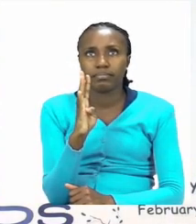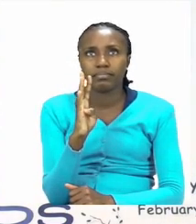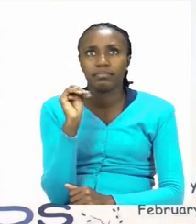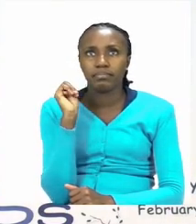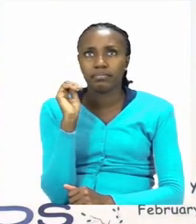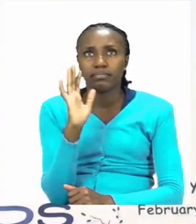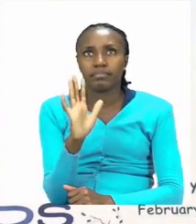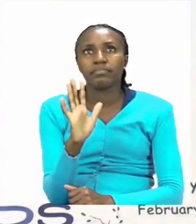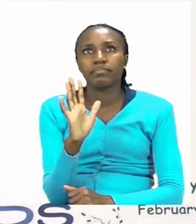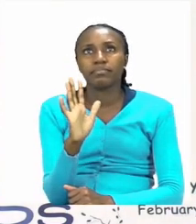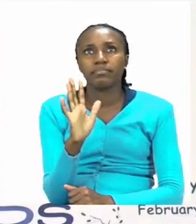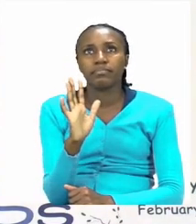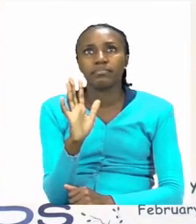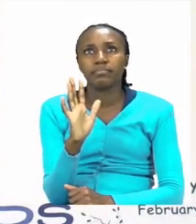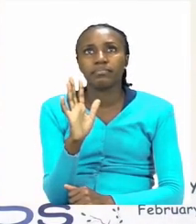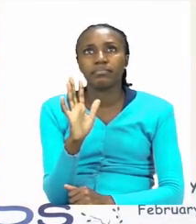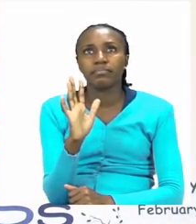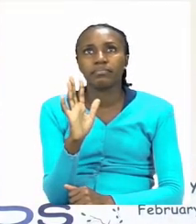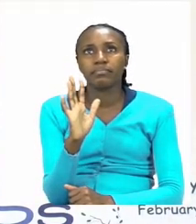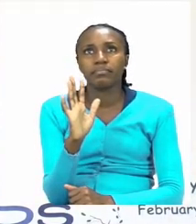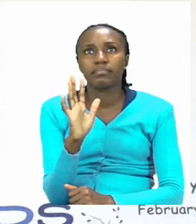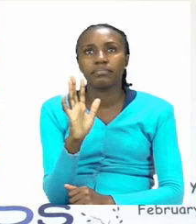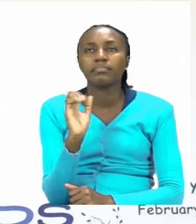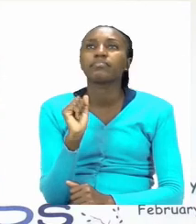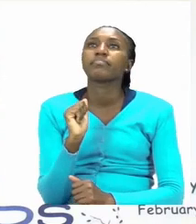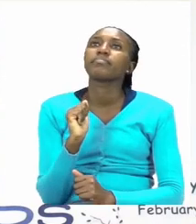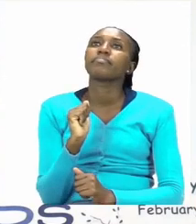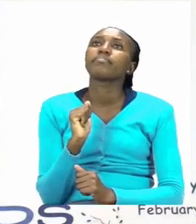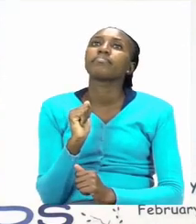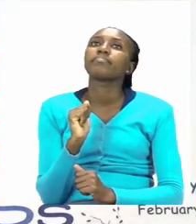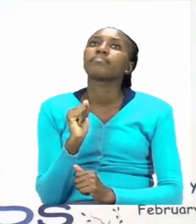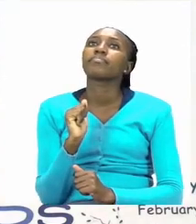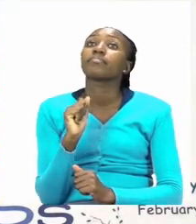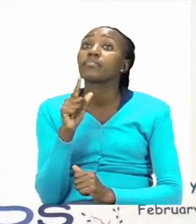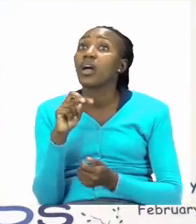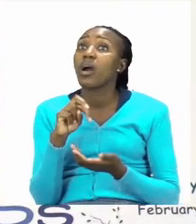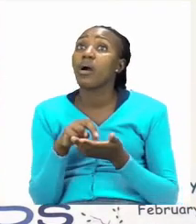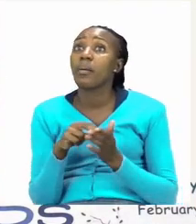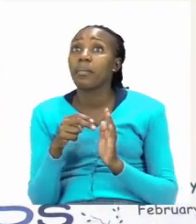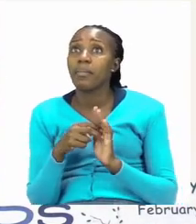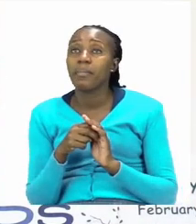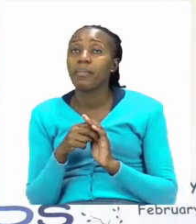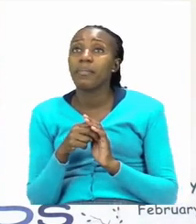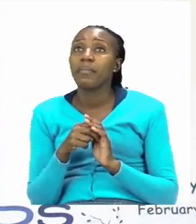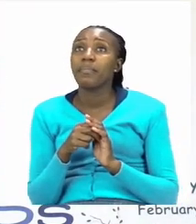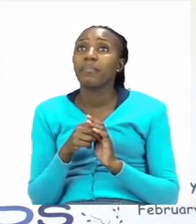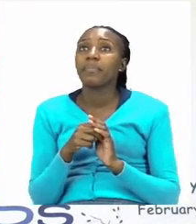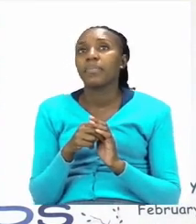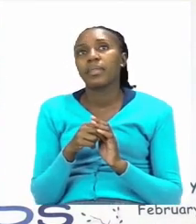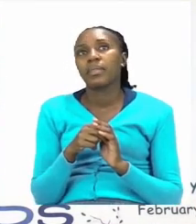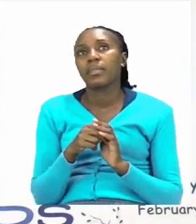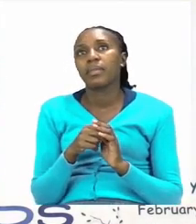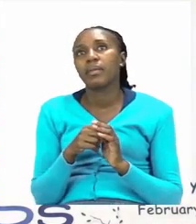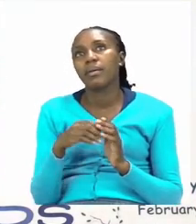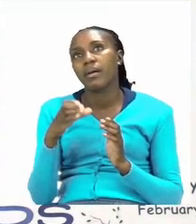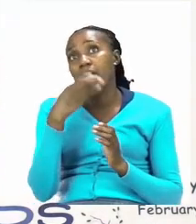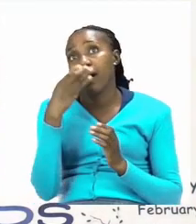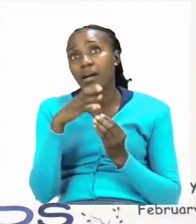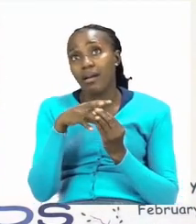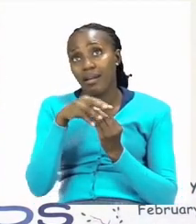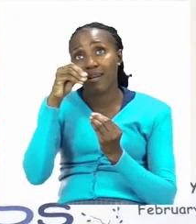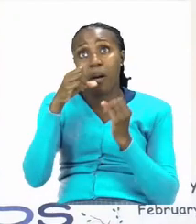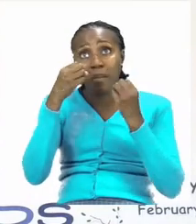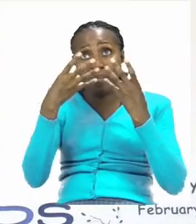4, 5. That means that there are 5 more pears than